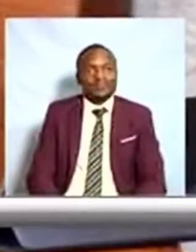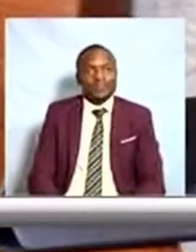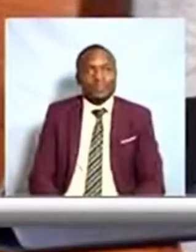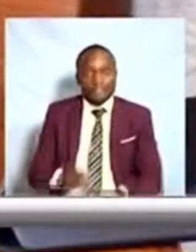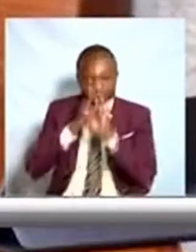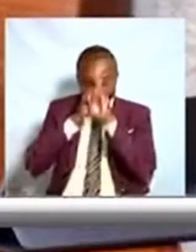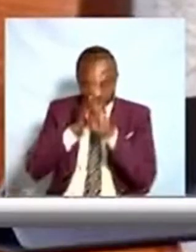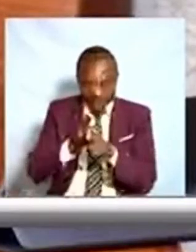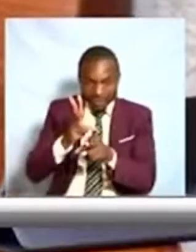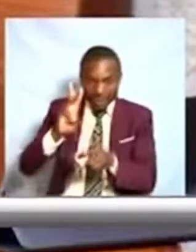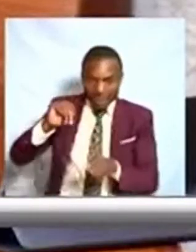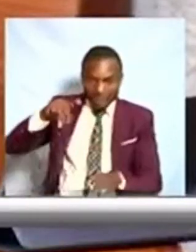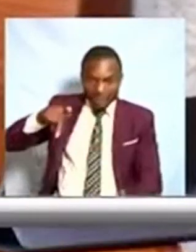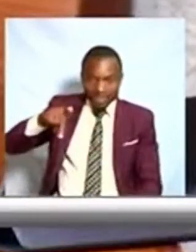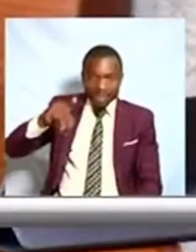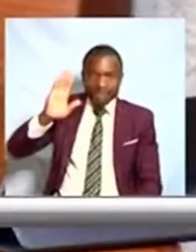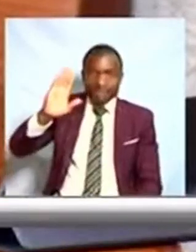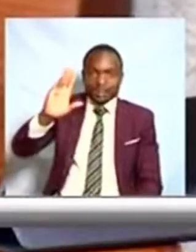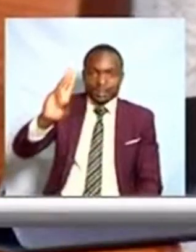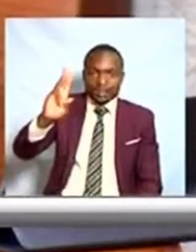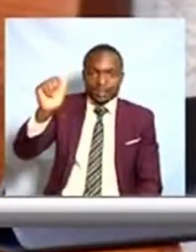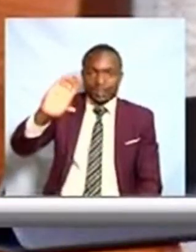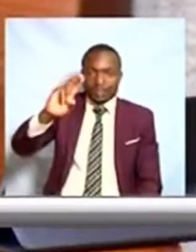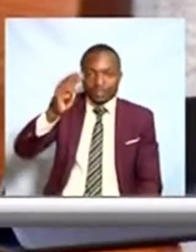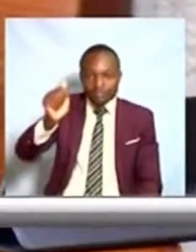The Honorable Member for Wacha.